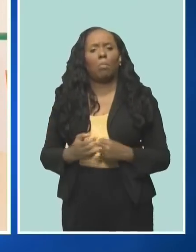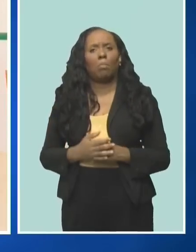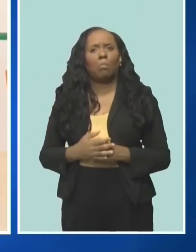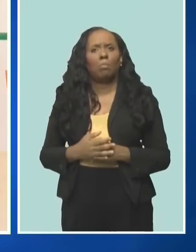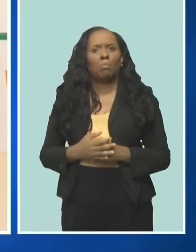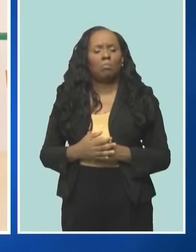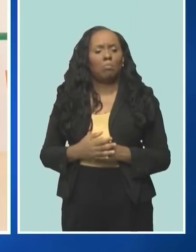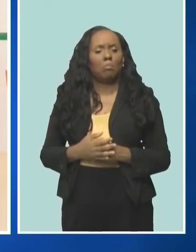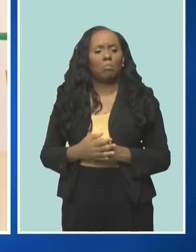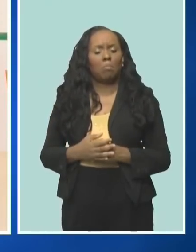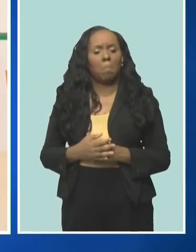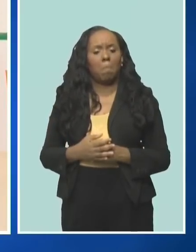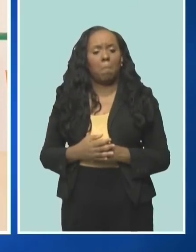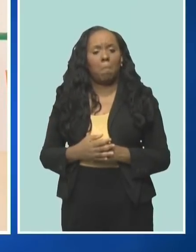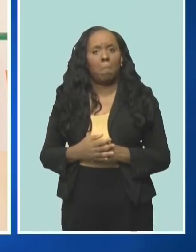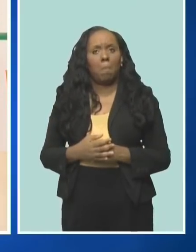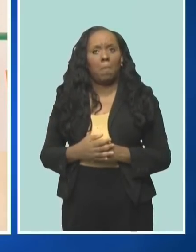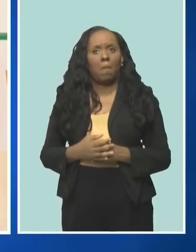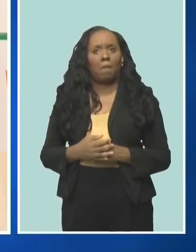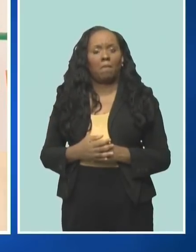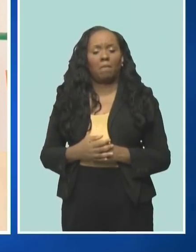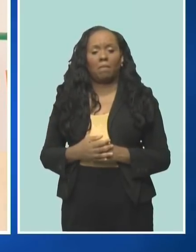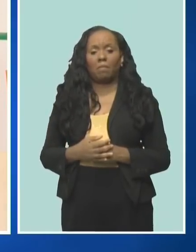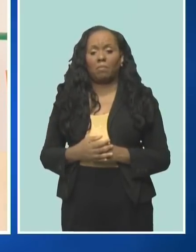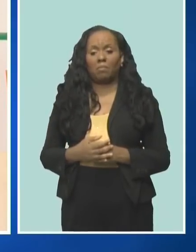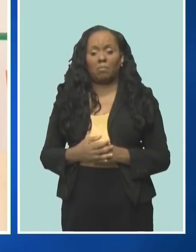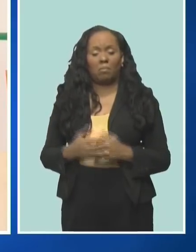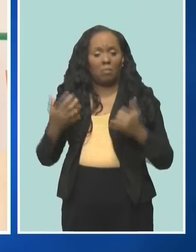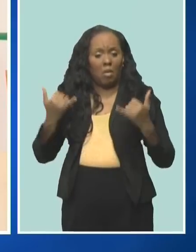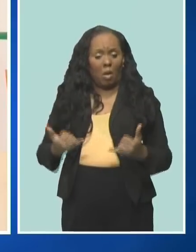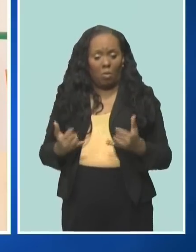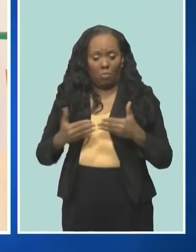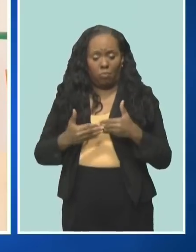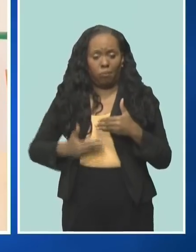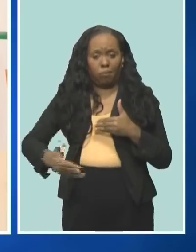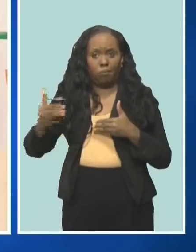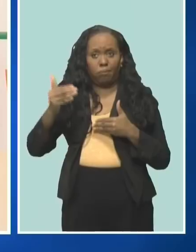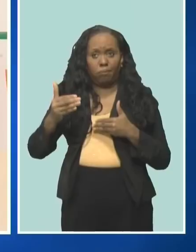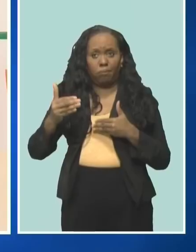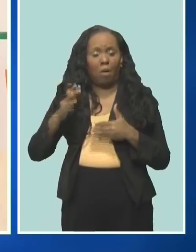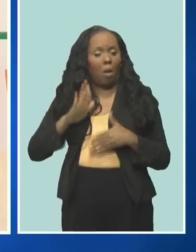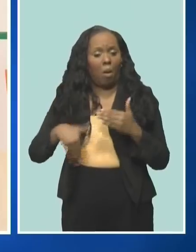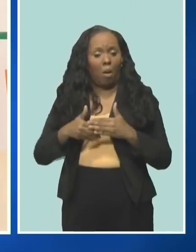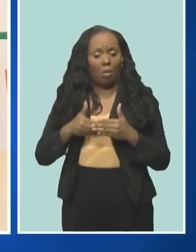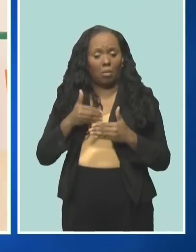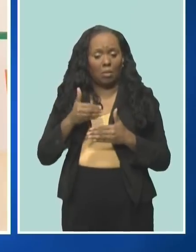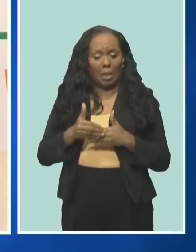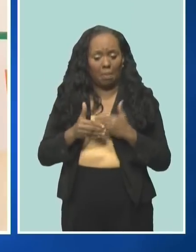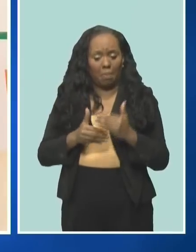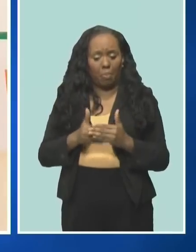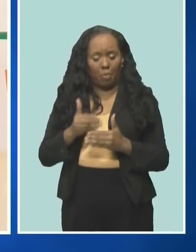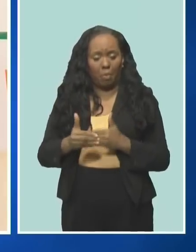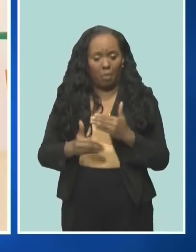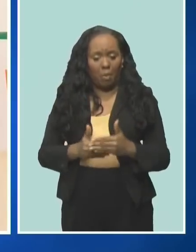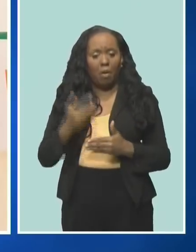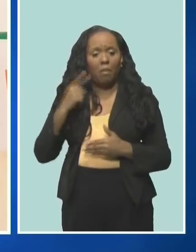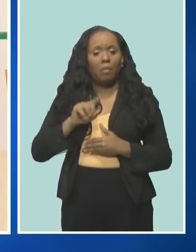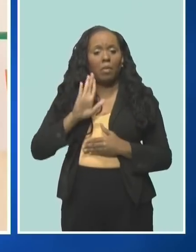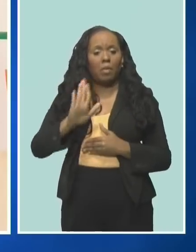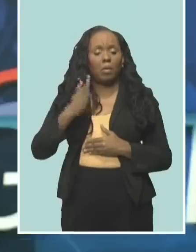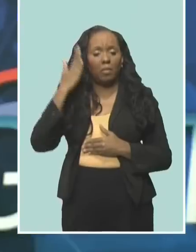from this moment forward is a step towards building your future.